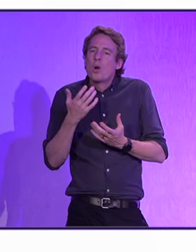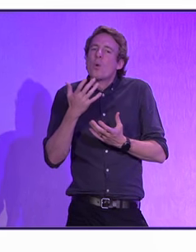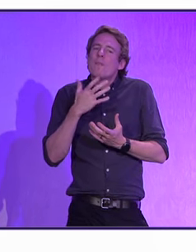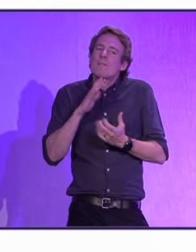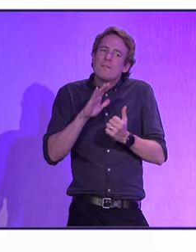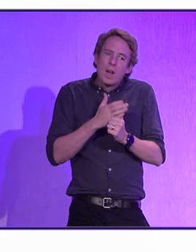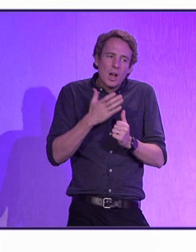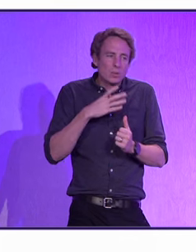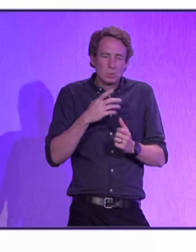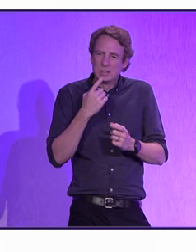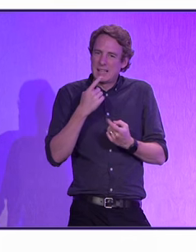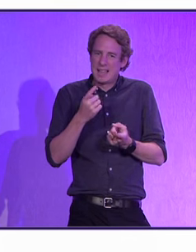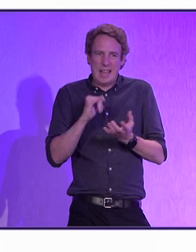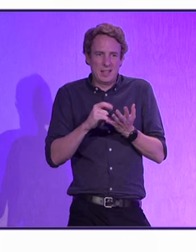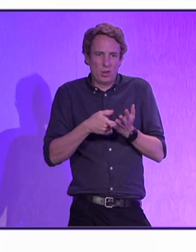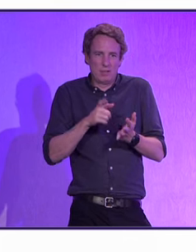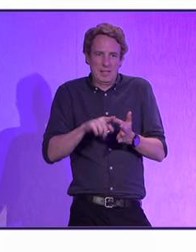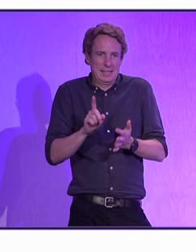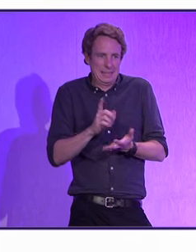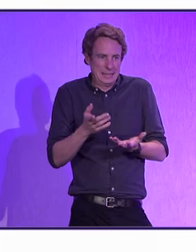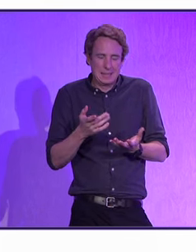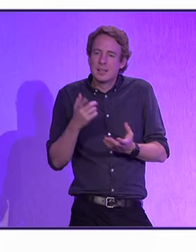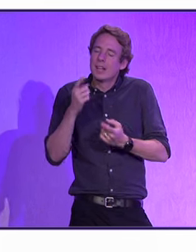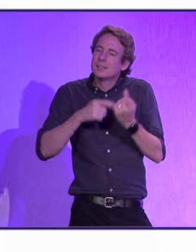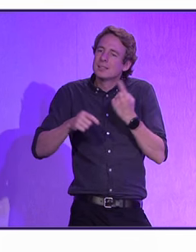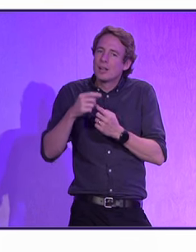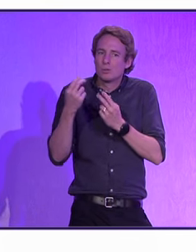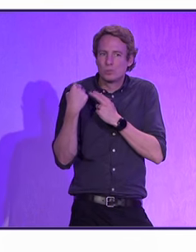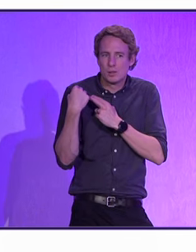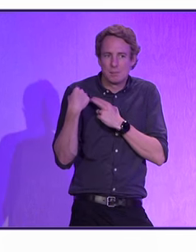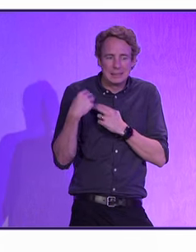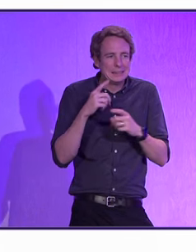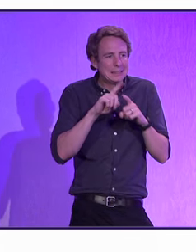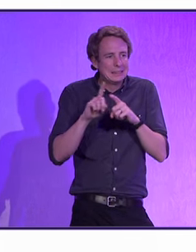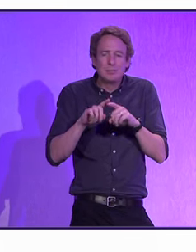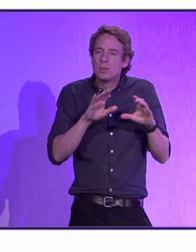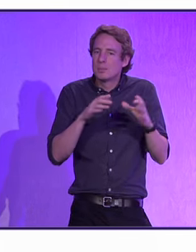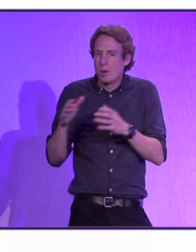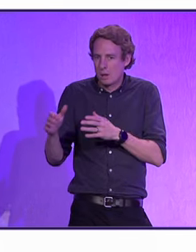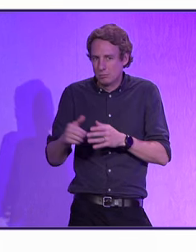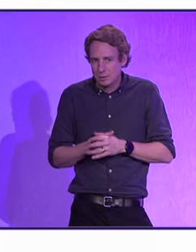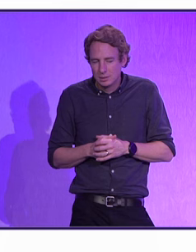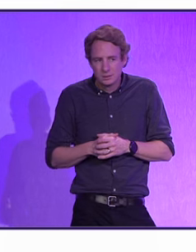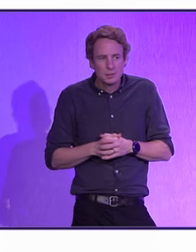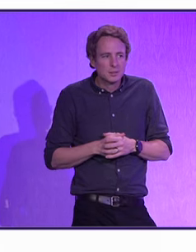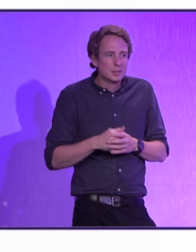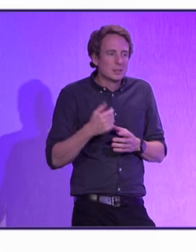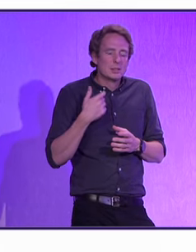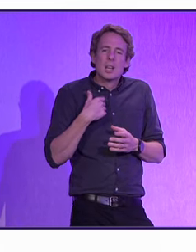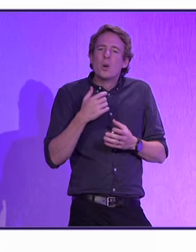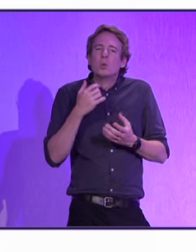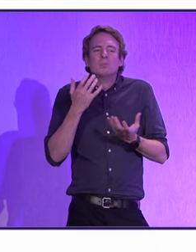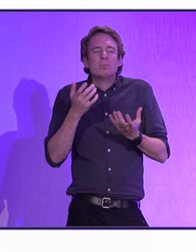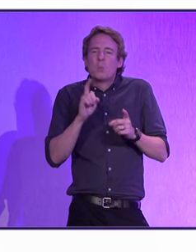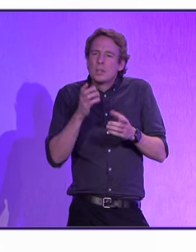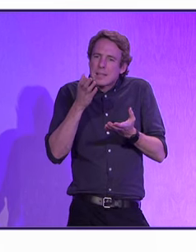was SRE meant to be. So it's create a kind of cycle of responsibility between various departments and start focusing on what's